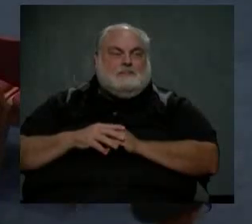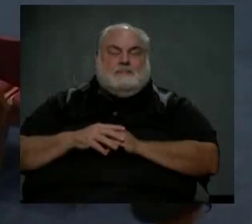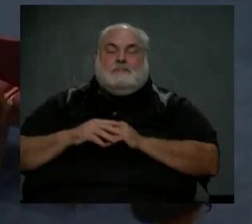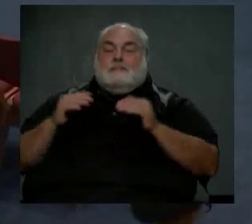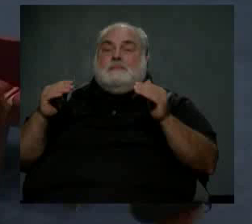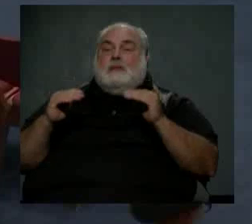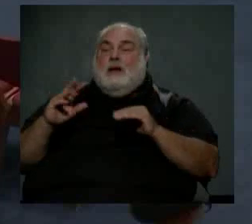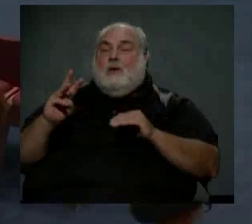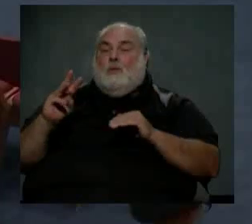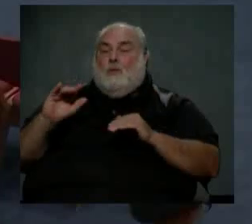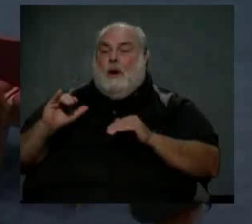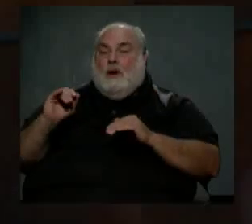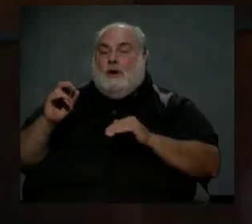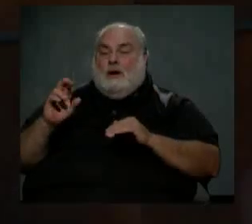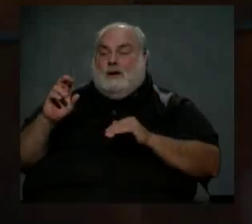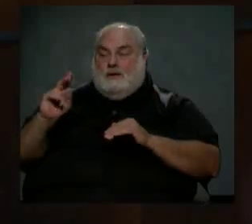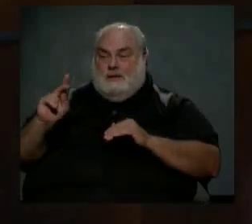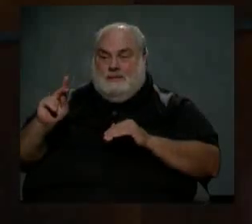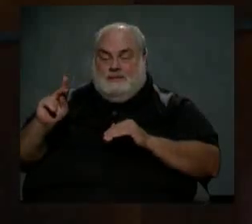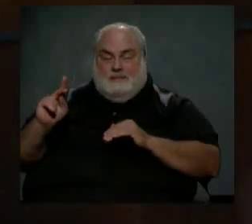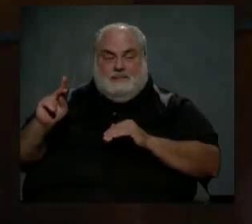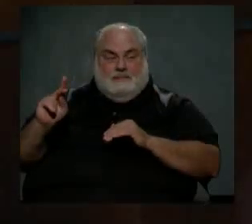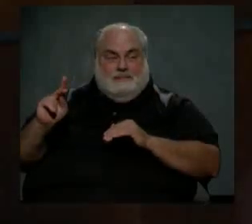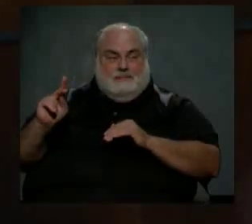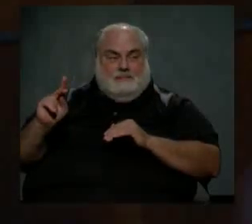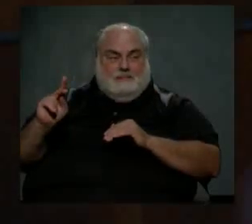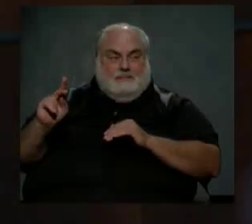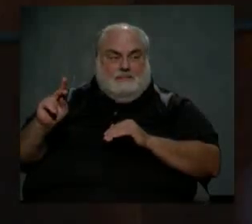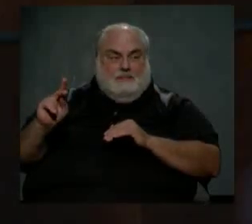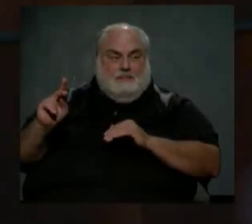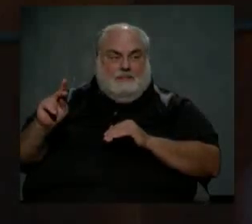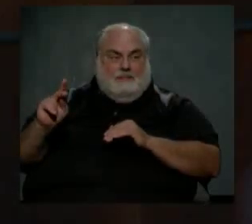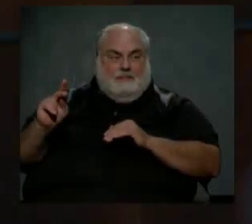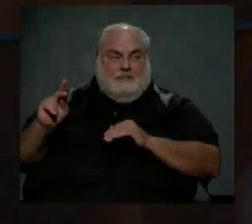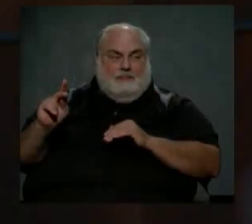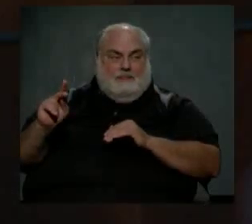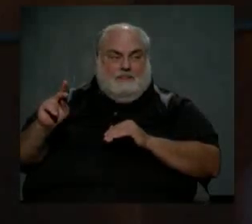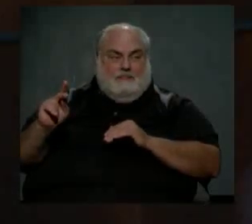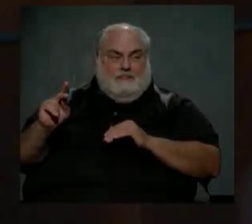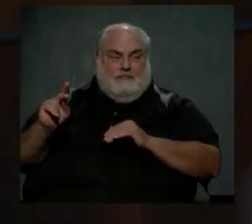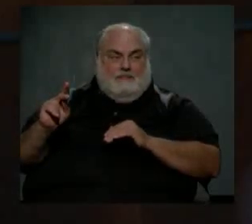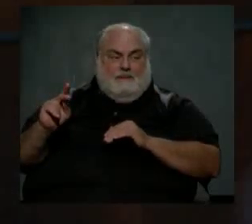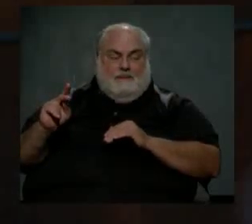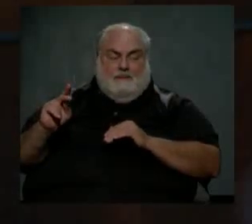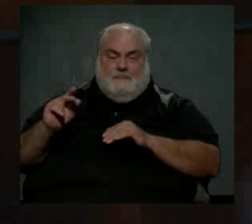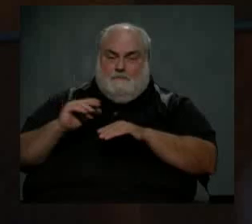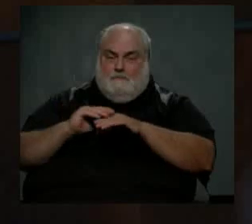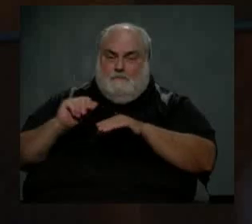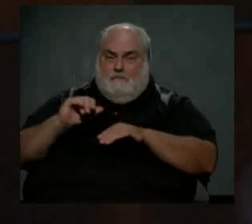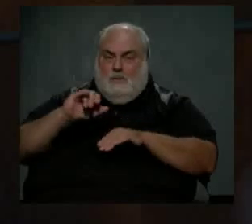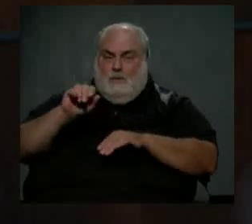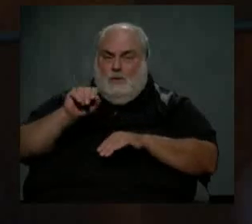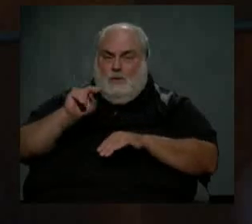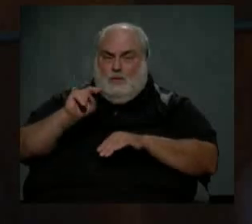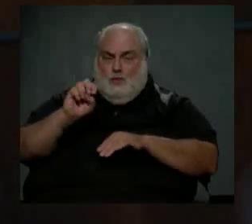Director Wyrick? Thank you. Mr. Jones, I've